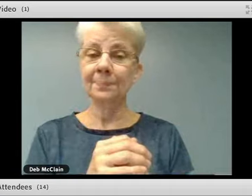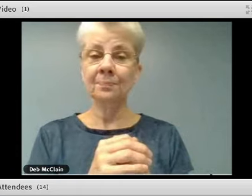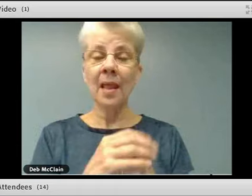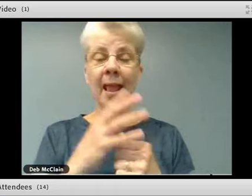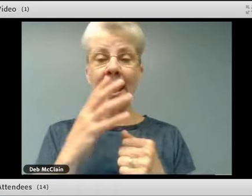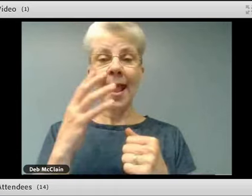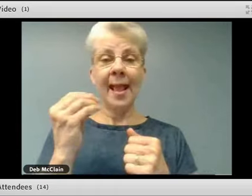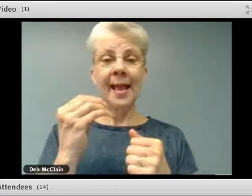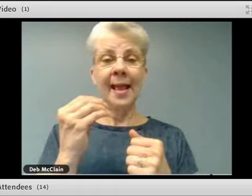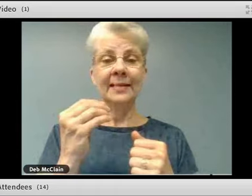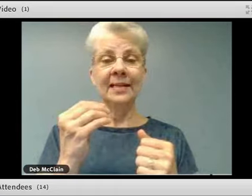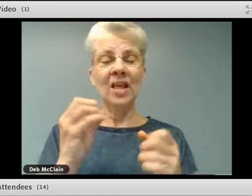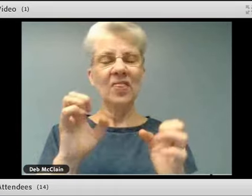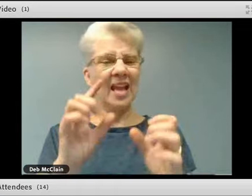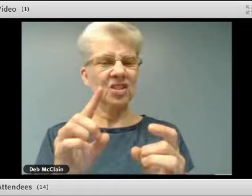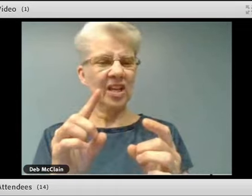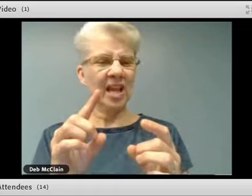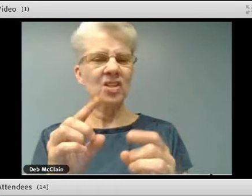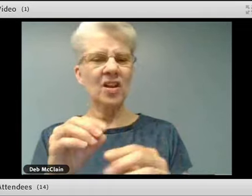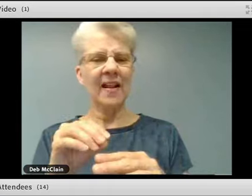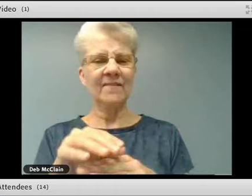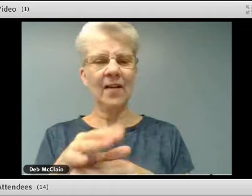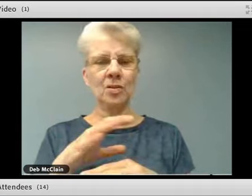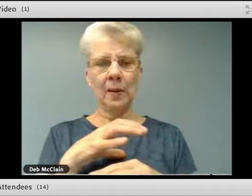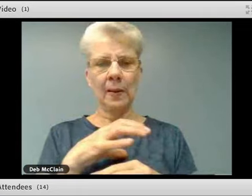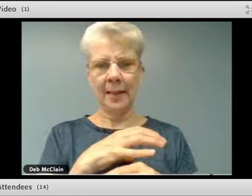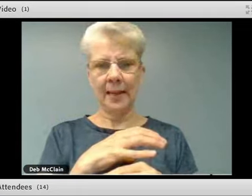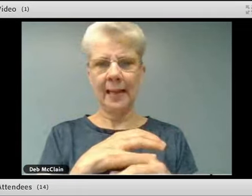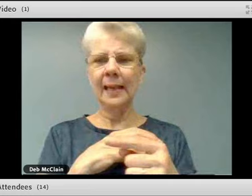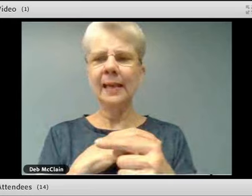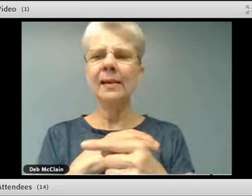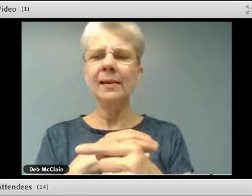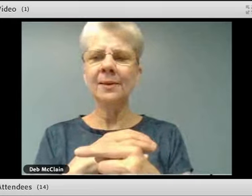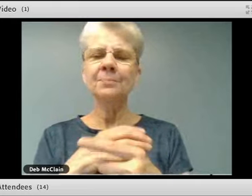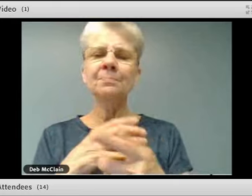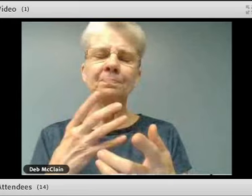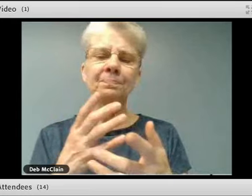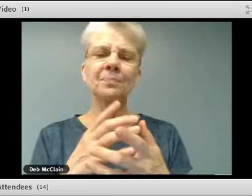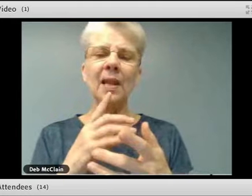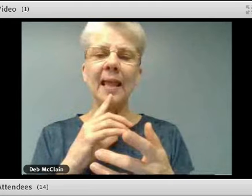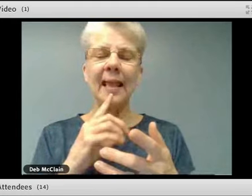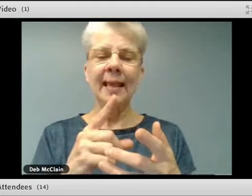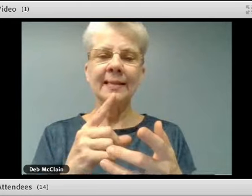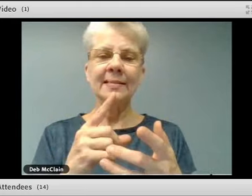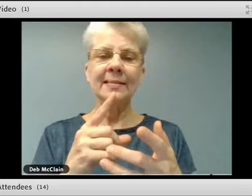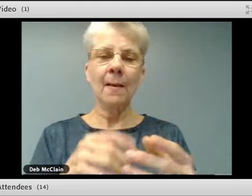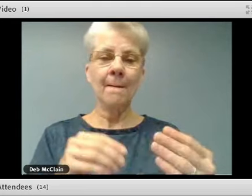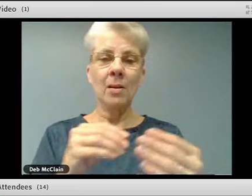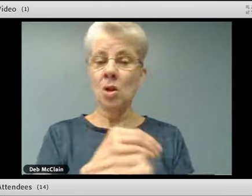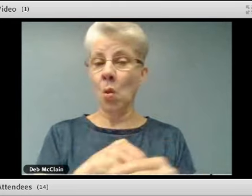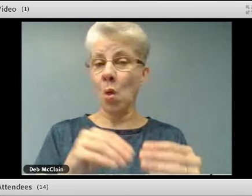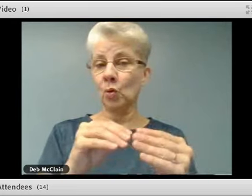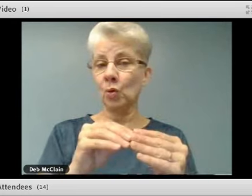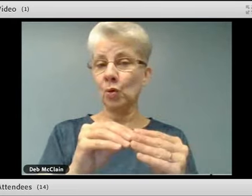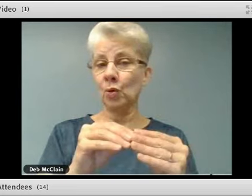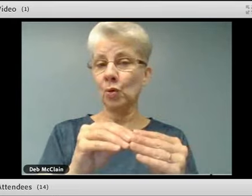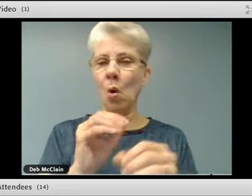And the Education Advisory Committee is no longer working on new